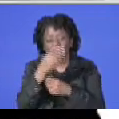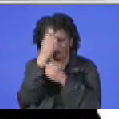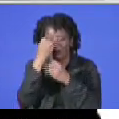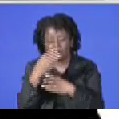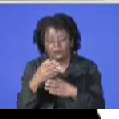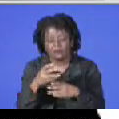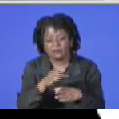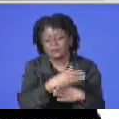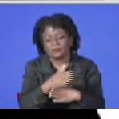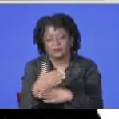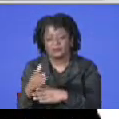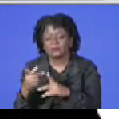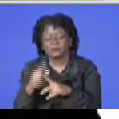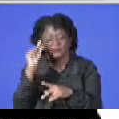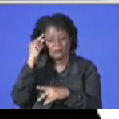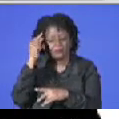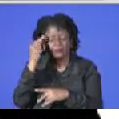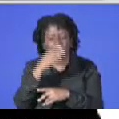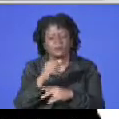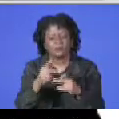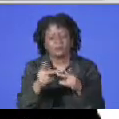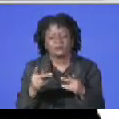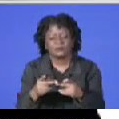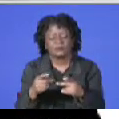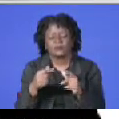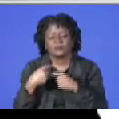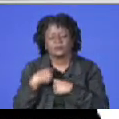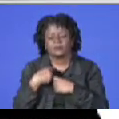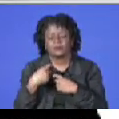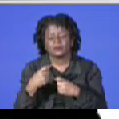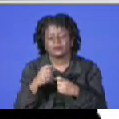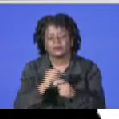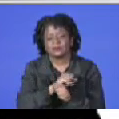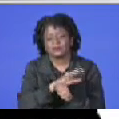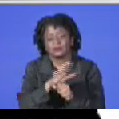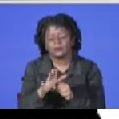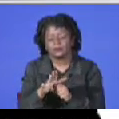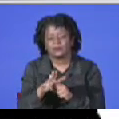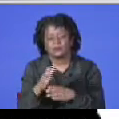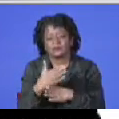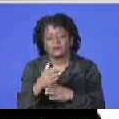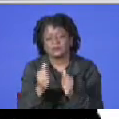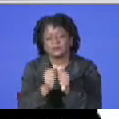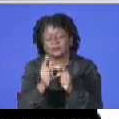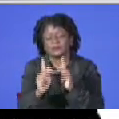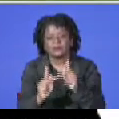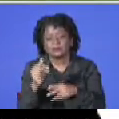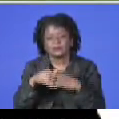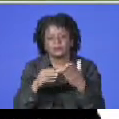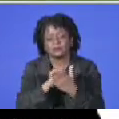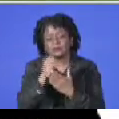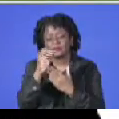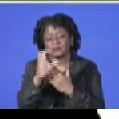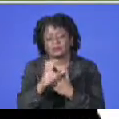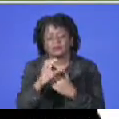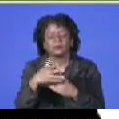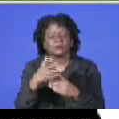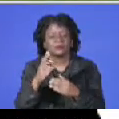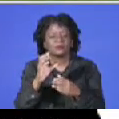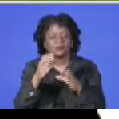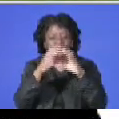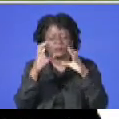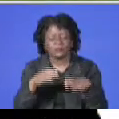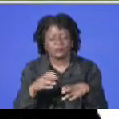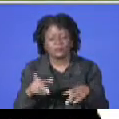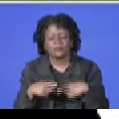public. Since COVID-19 was initially recorded in the Bahamas in March and the implementation of the emergency orders followed, the Chamber has been given a seat